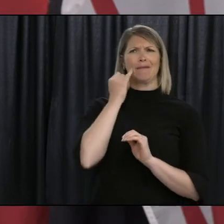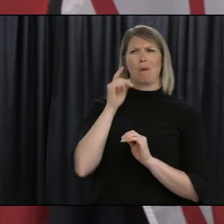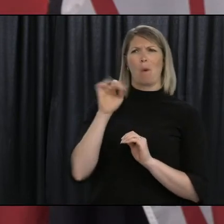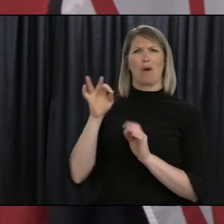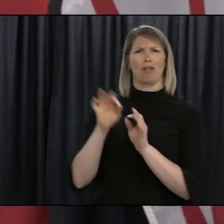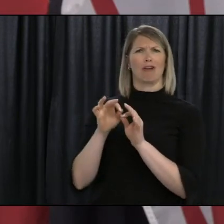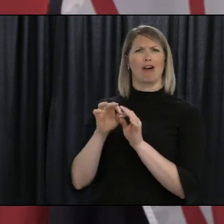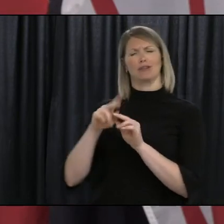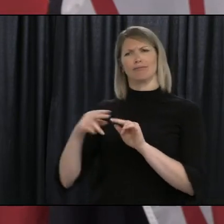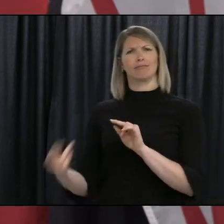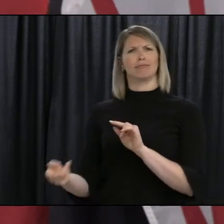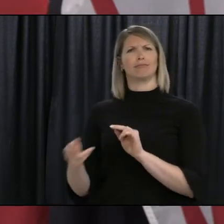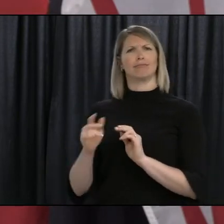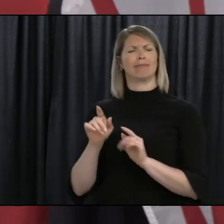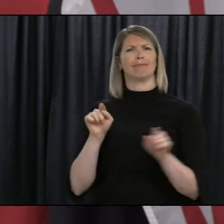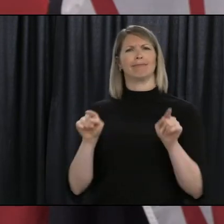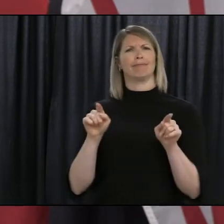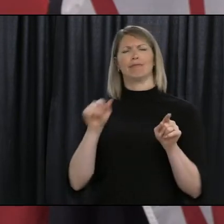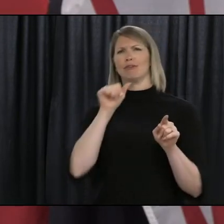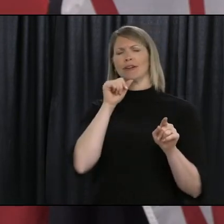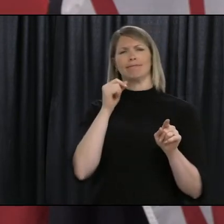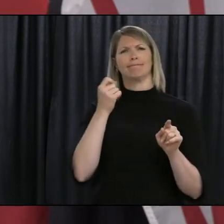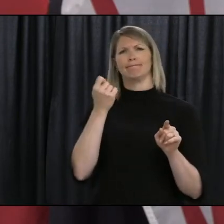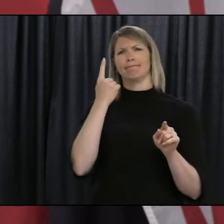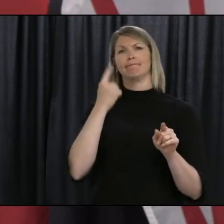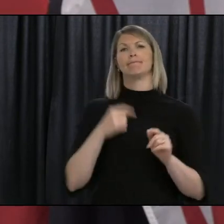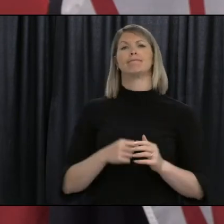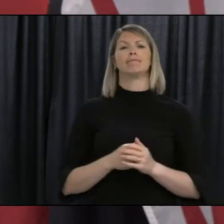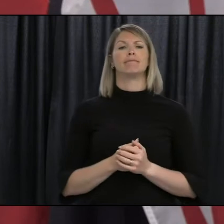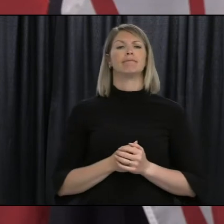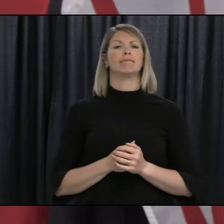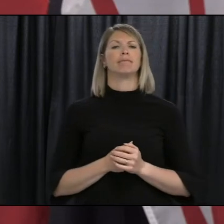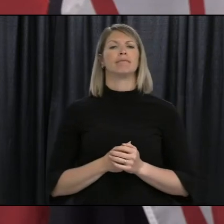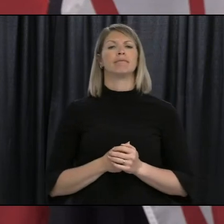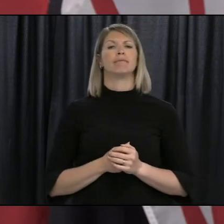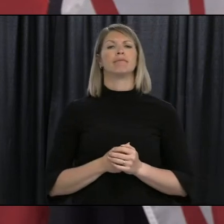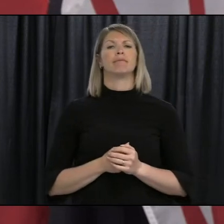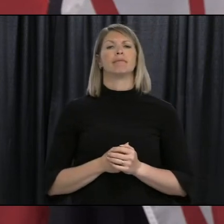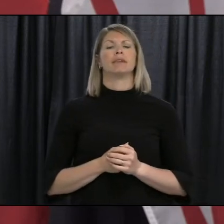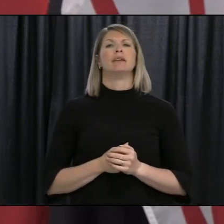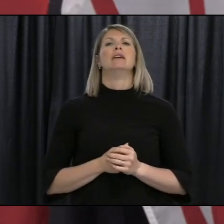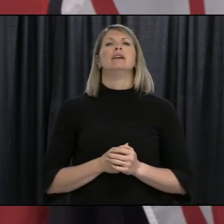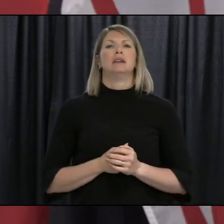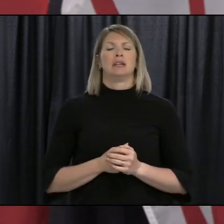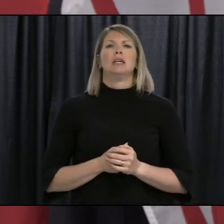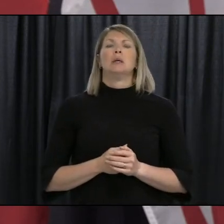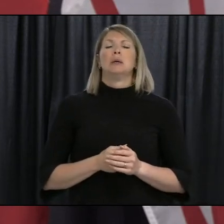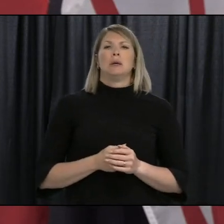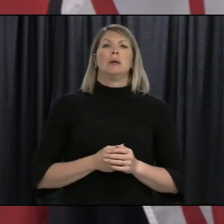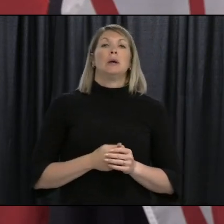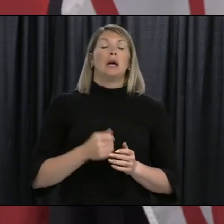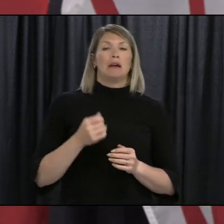Again, I think in my last answer, we will have in the shorter